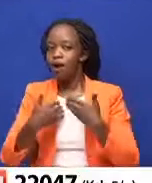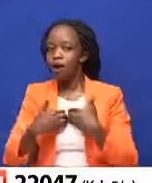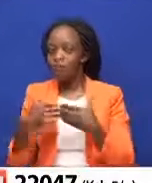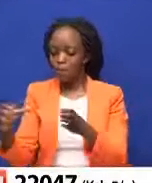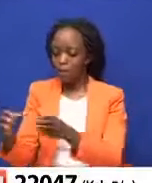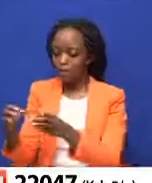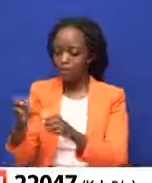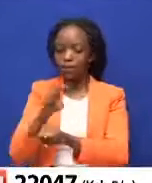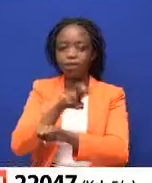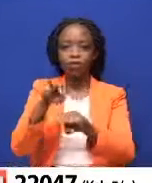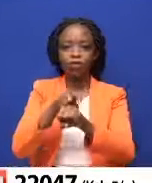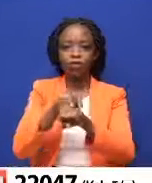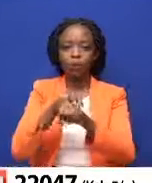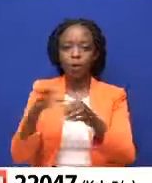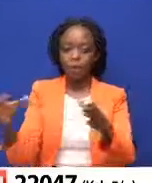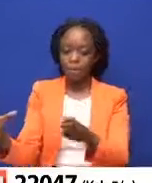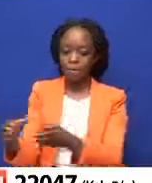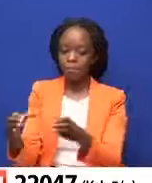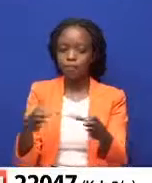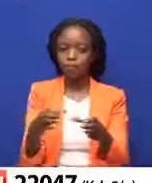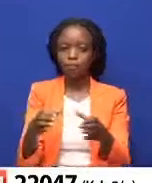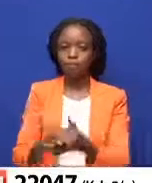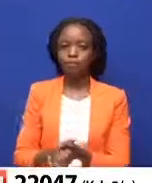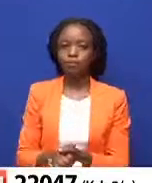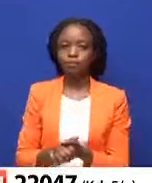national party.